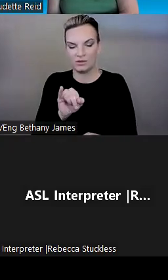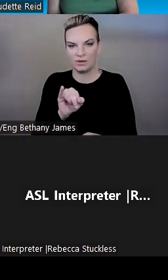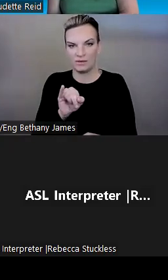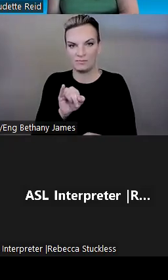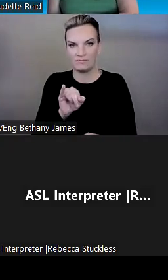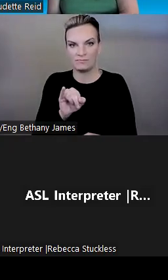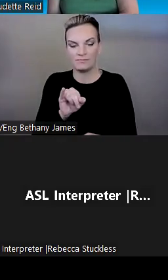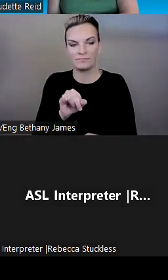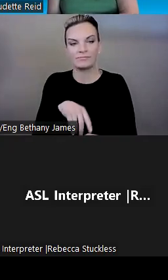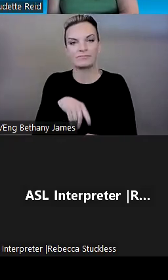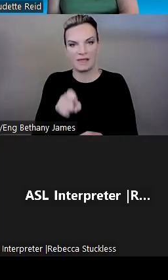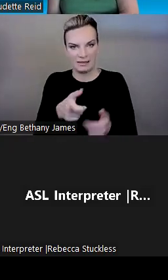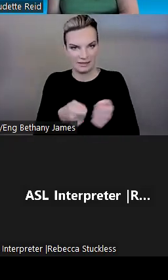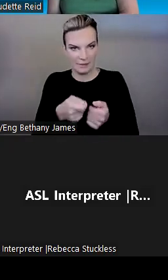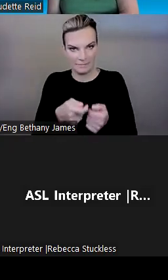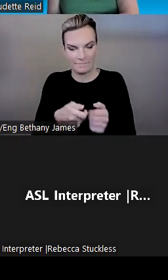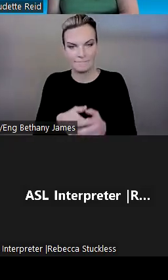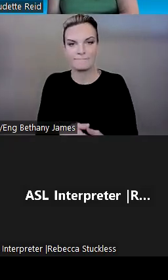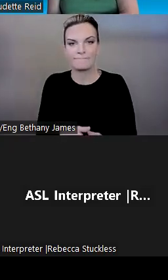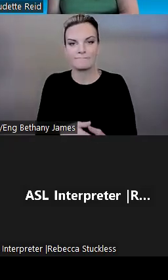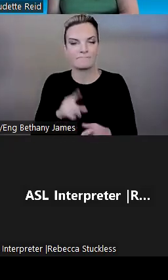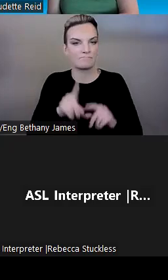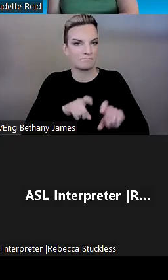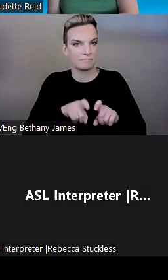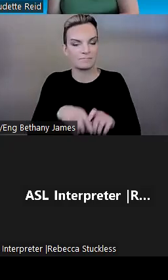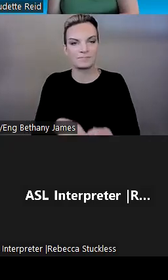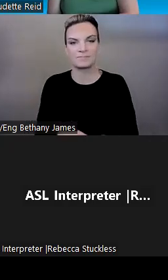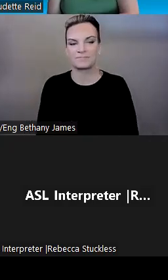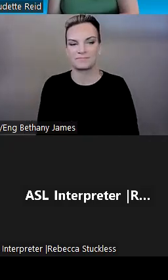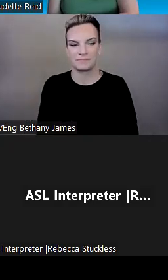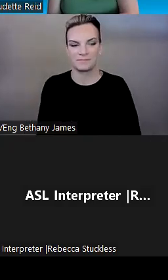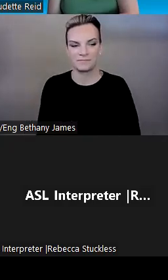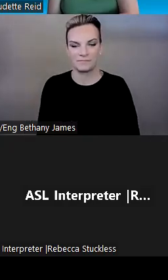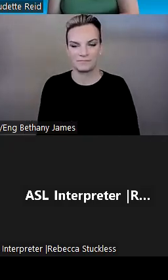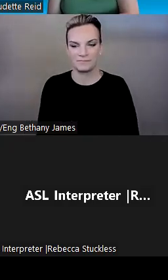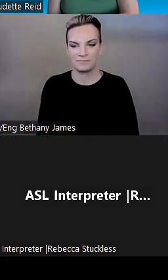Siri to be able to ask questions by typing.